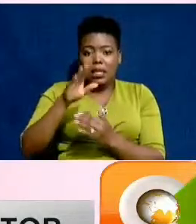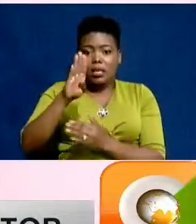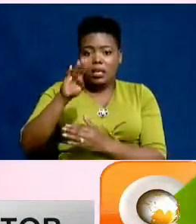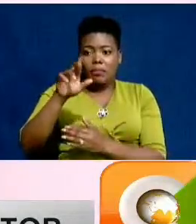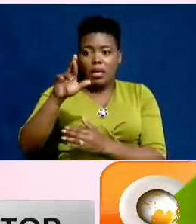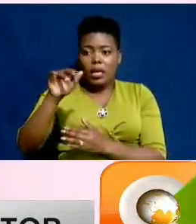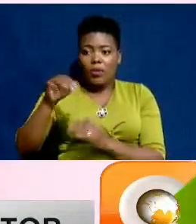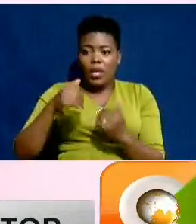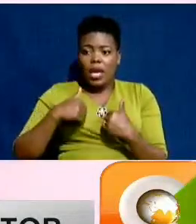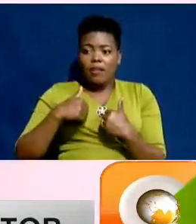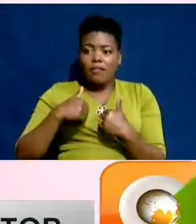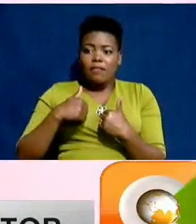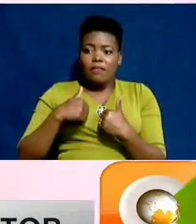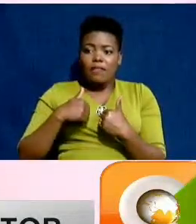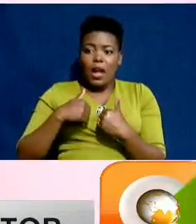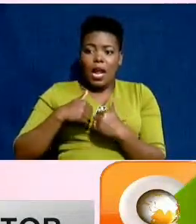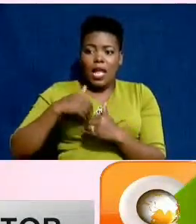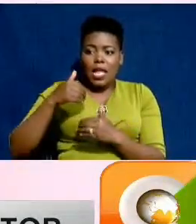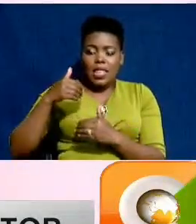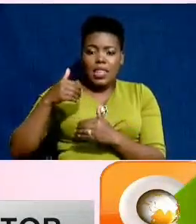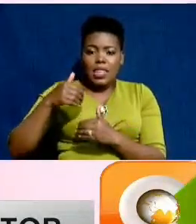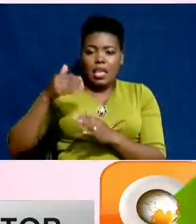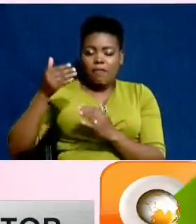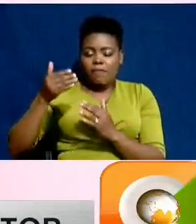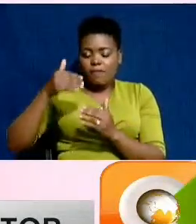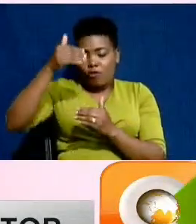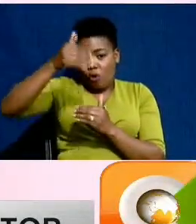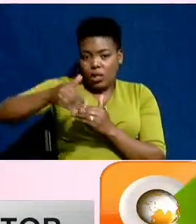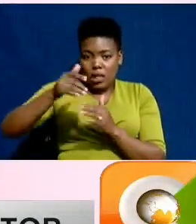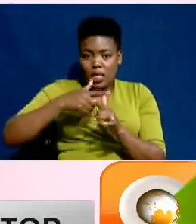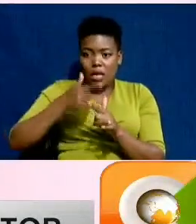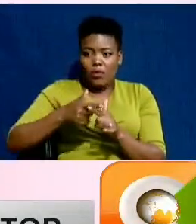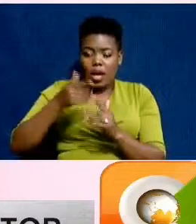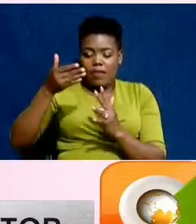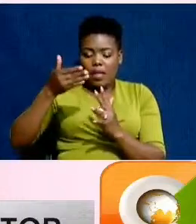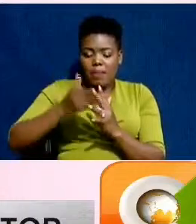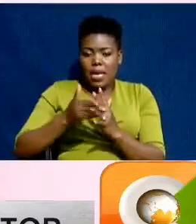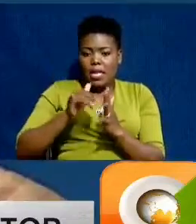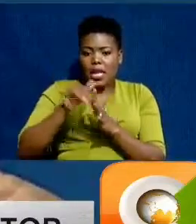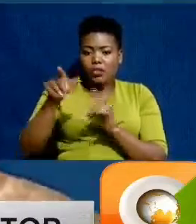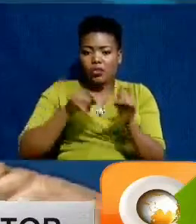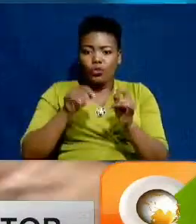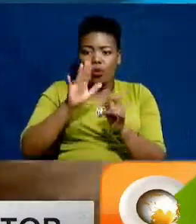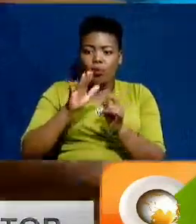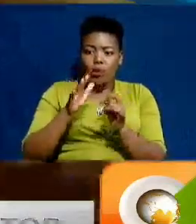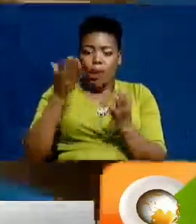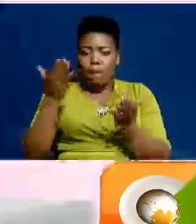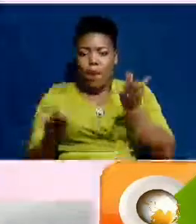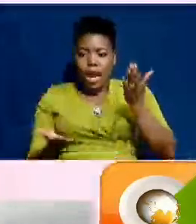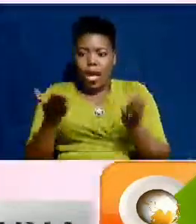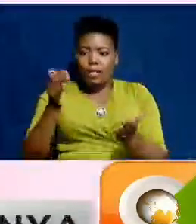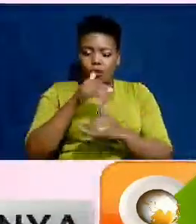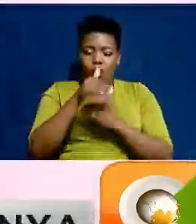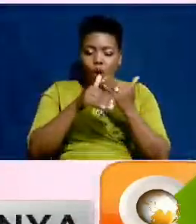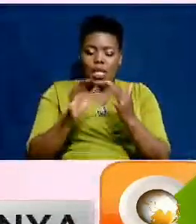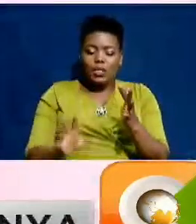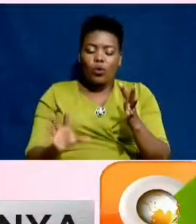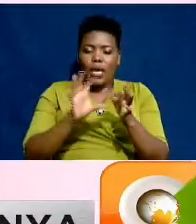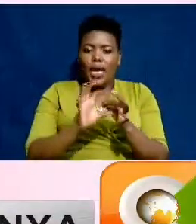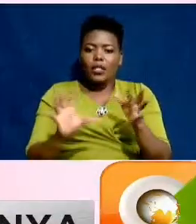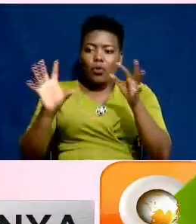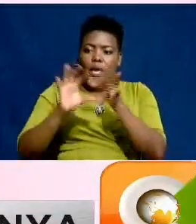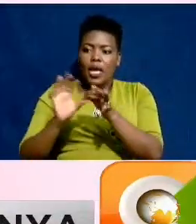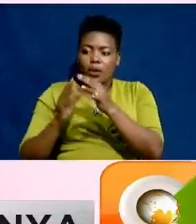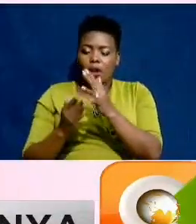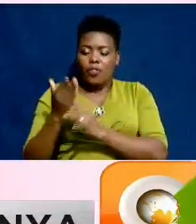the frontal part of the brain, then we have what we call the temporal lobe, then you have the cerebellum, which controls your balance. All this connects through